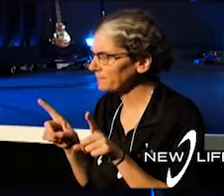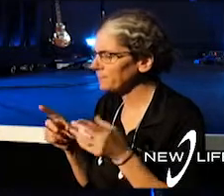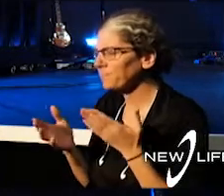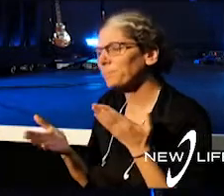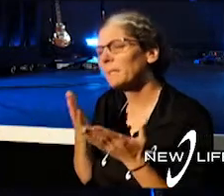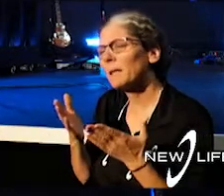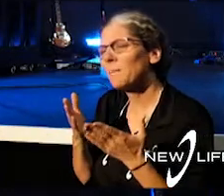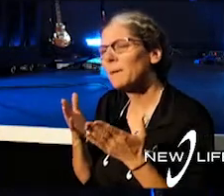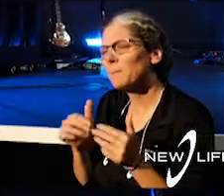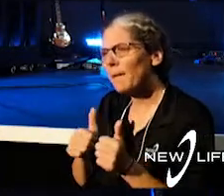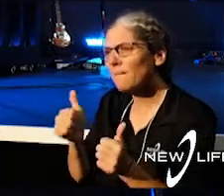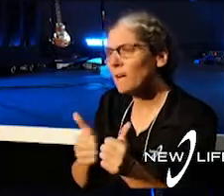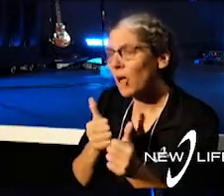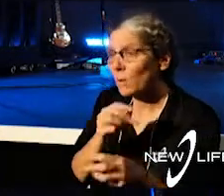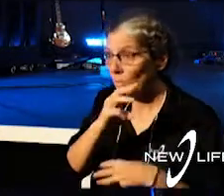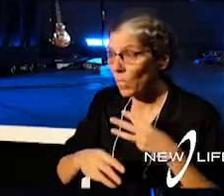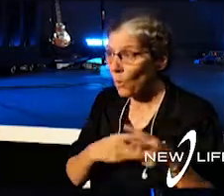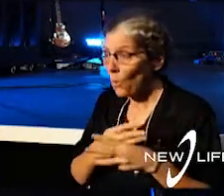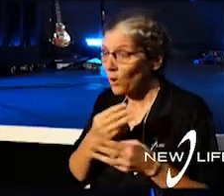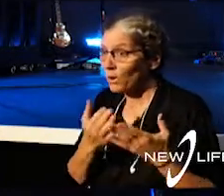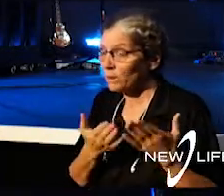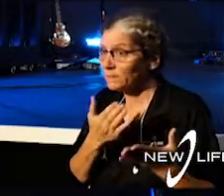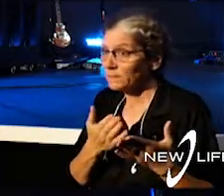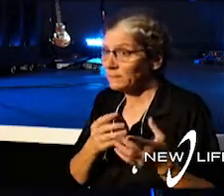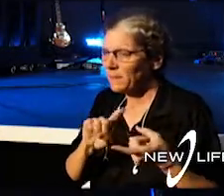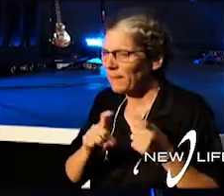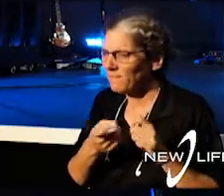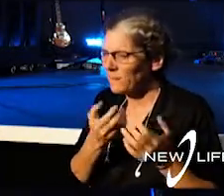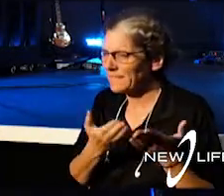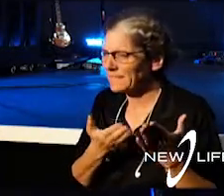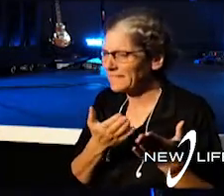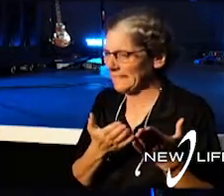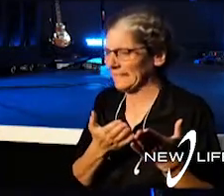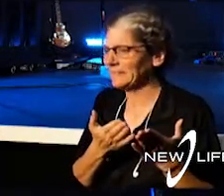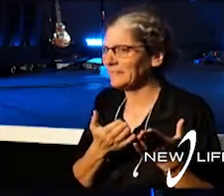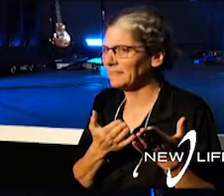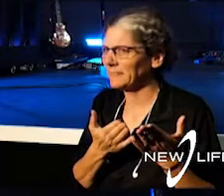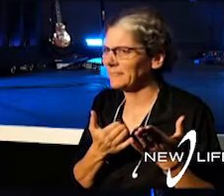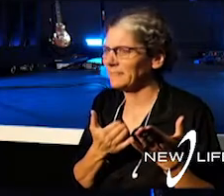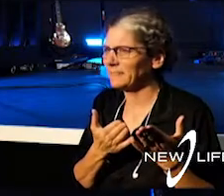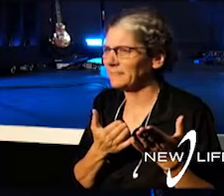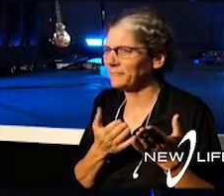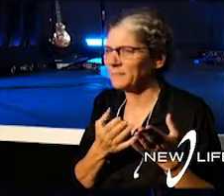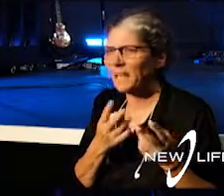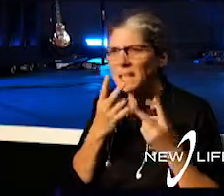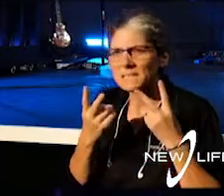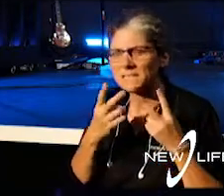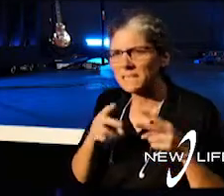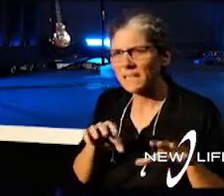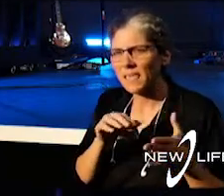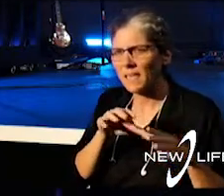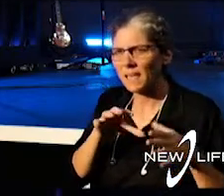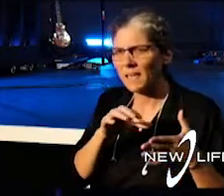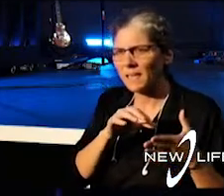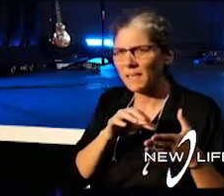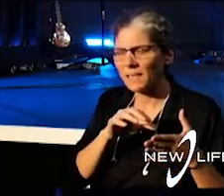Maybe following the world, maybe being a friend of the world looks different to you. Maybe it's seeking the approval of people over